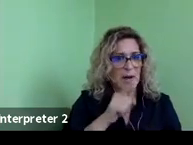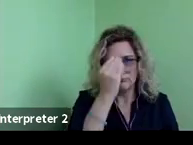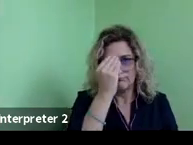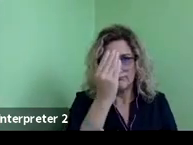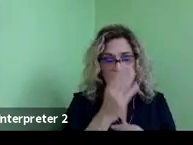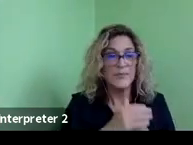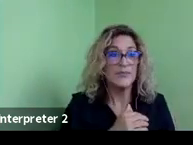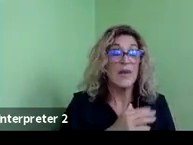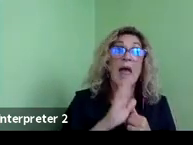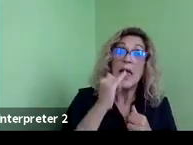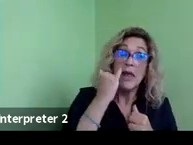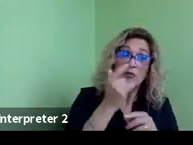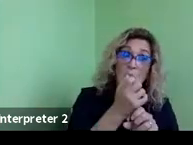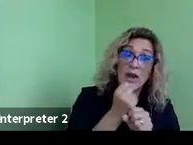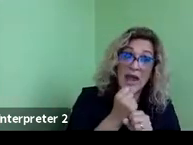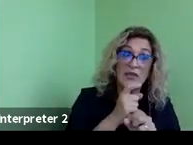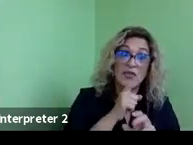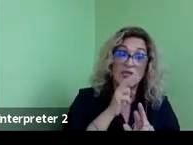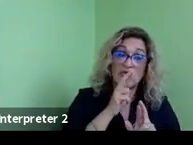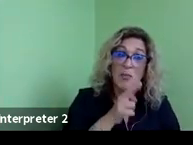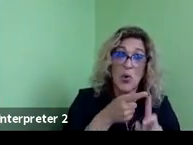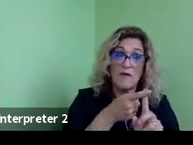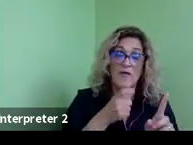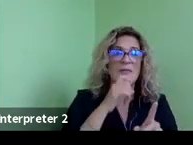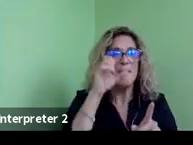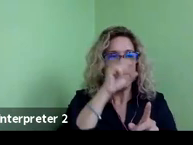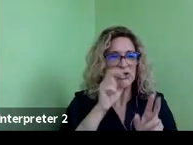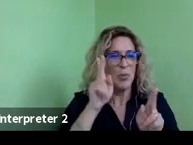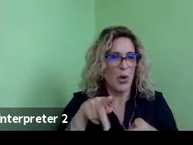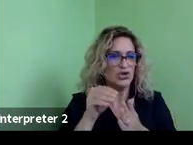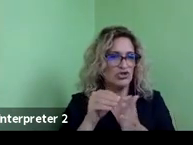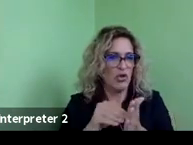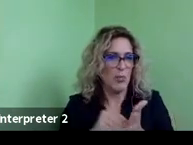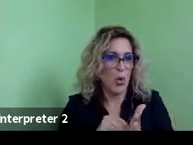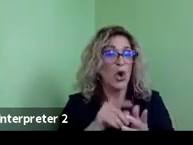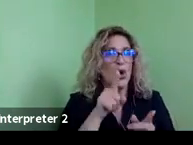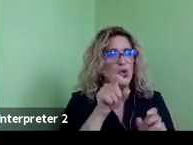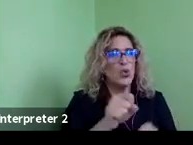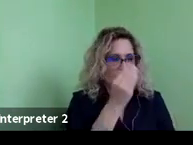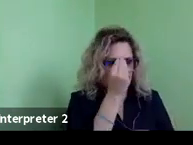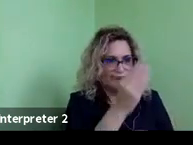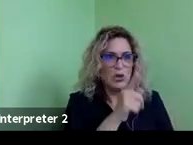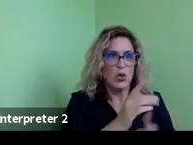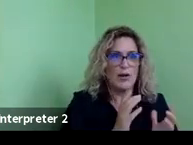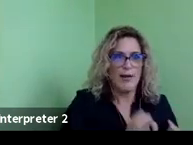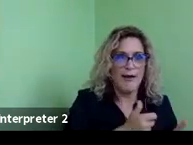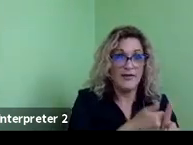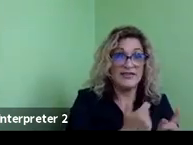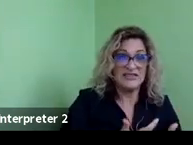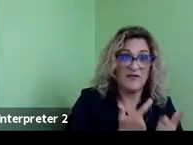the victim and help them decide whether they can safely notify the police that they aren't missing.